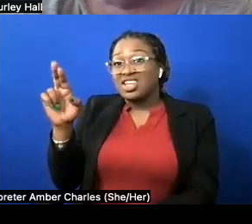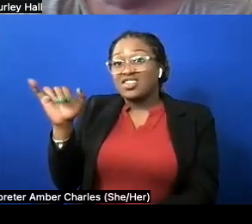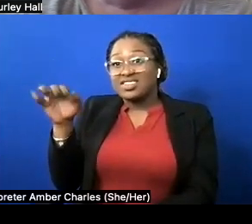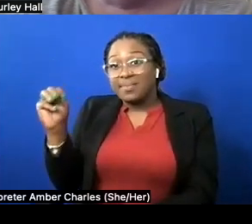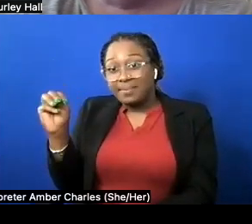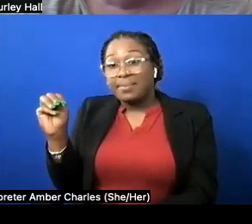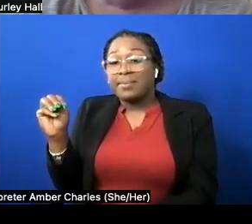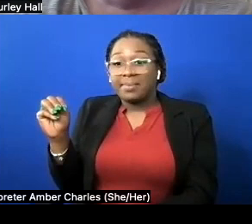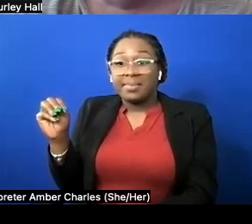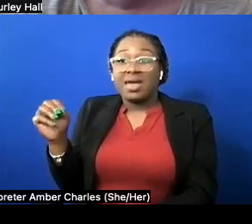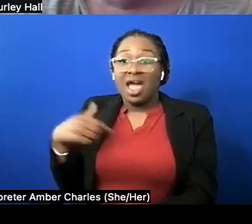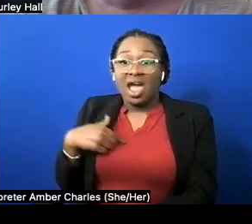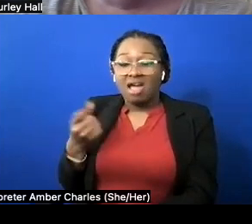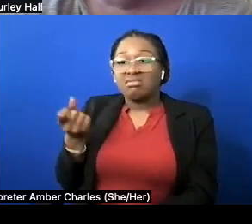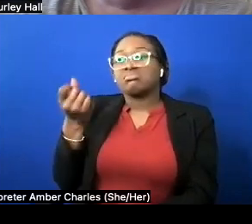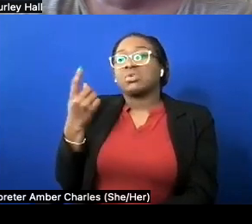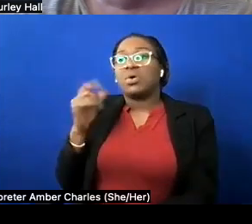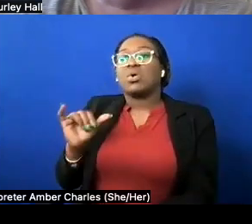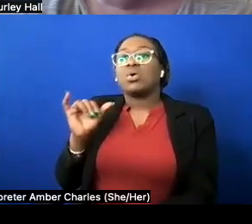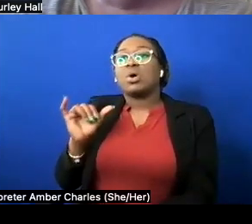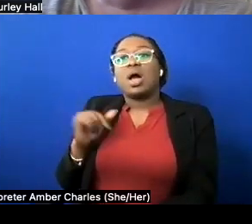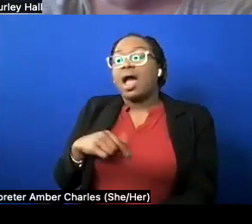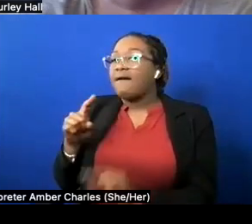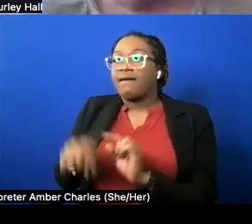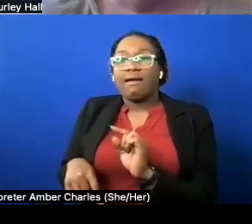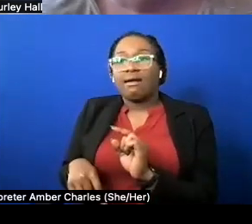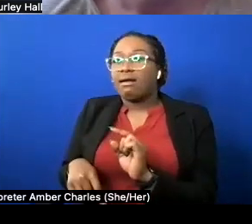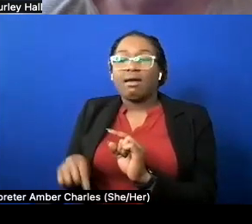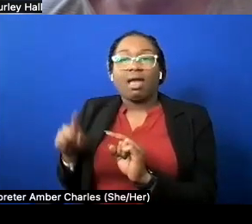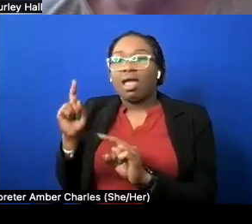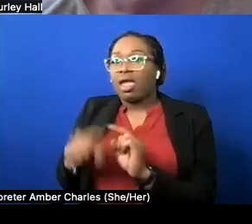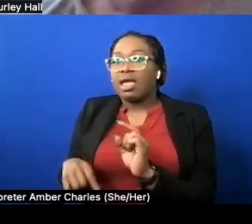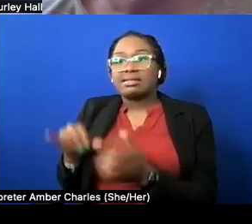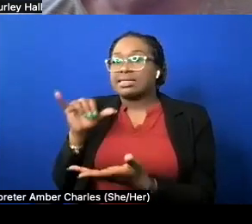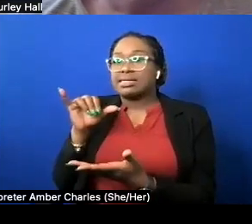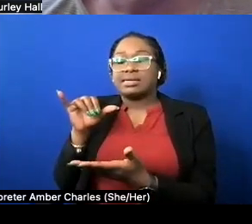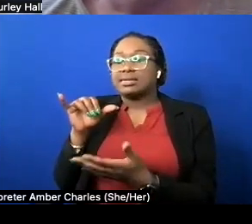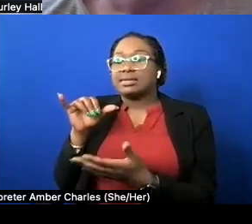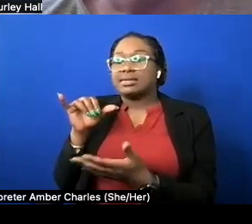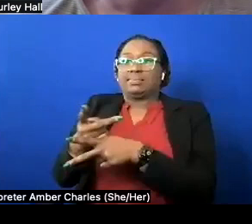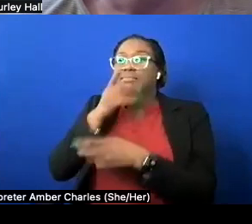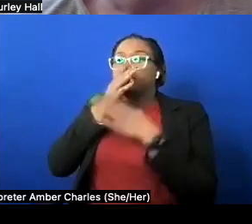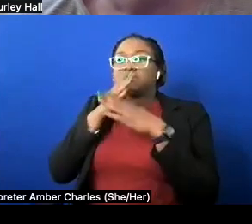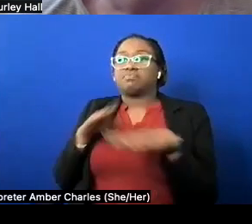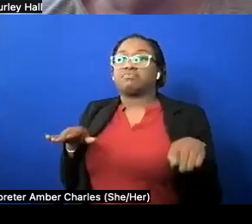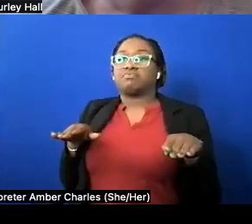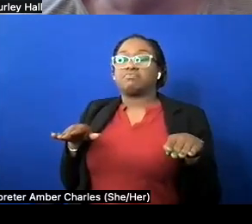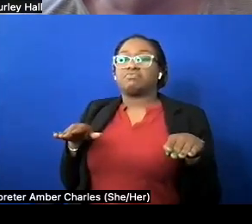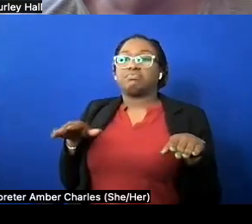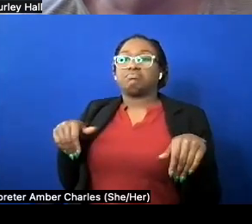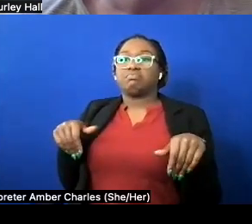And so I got to the point where I felt I cannot just stay silent, sit on the sidelines